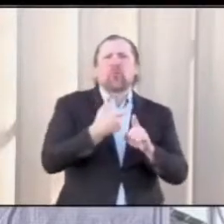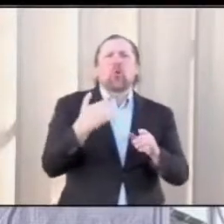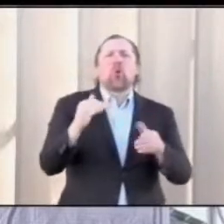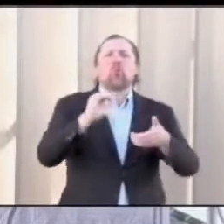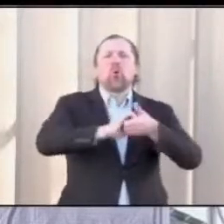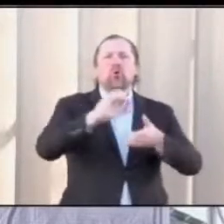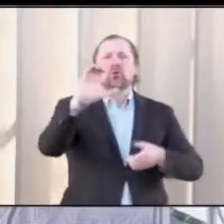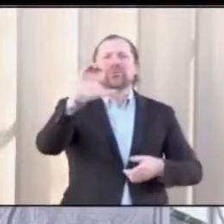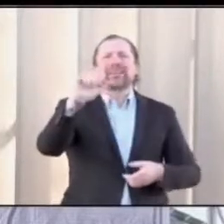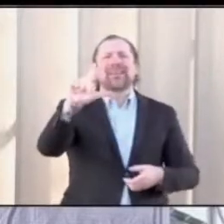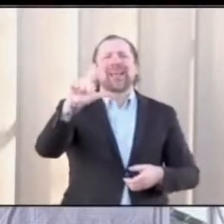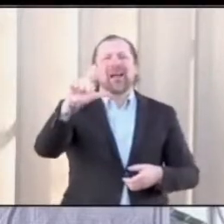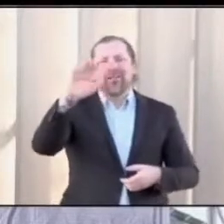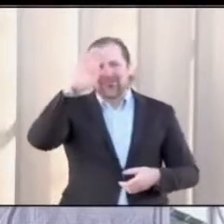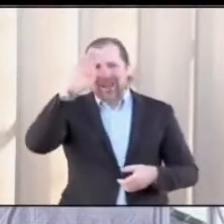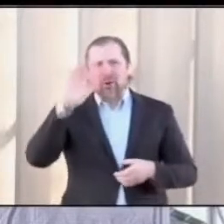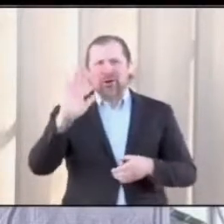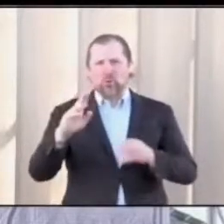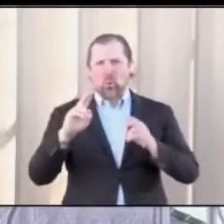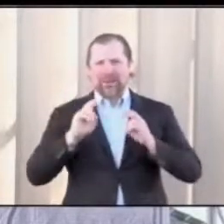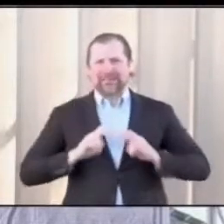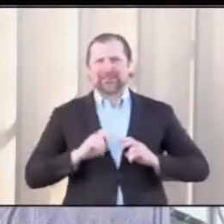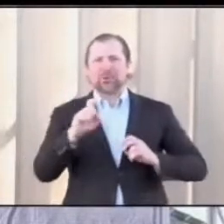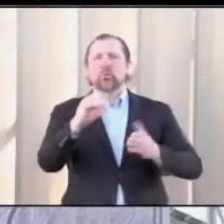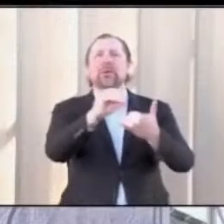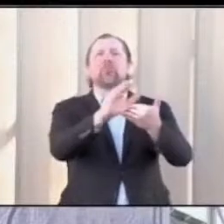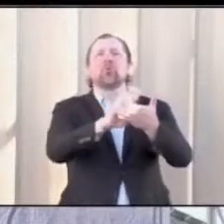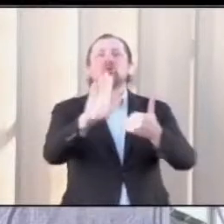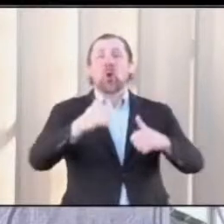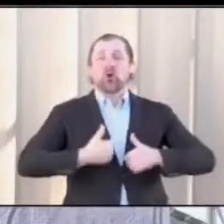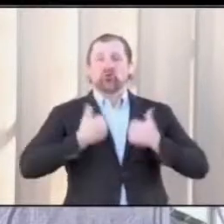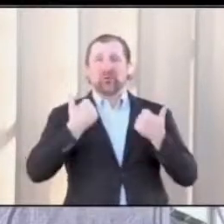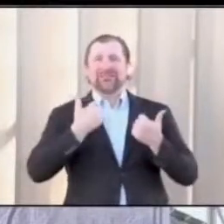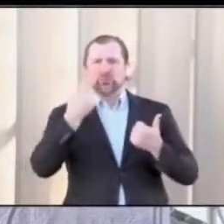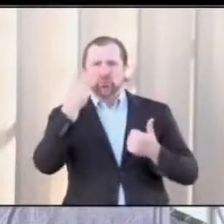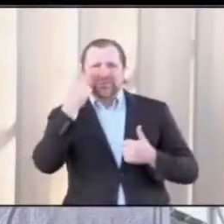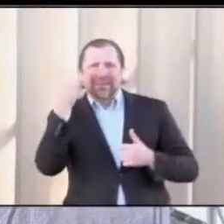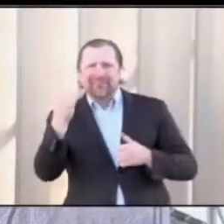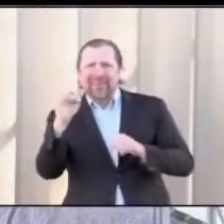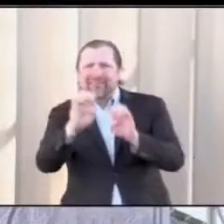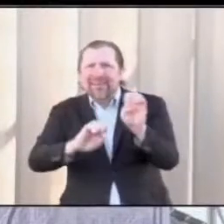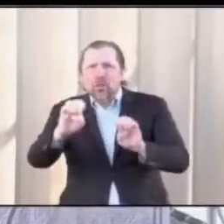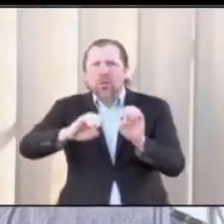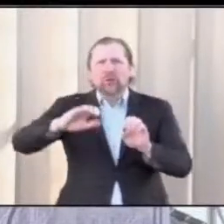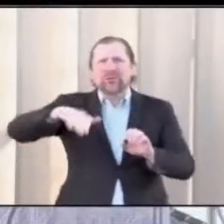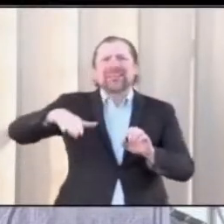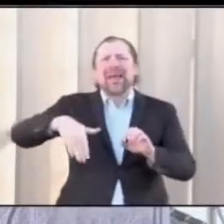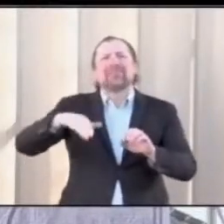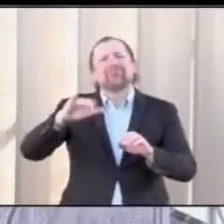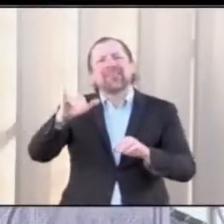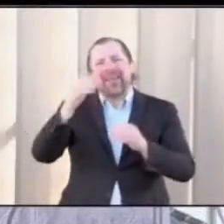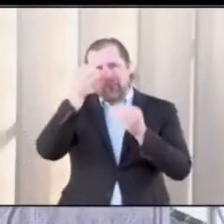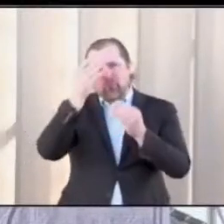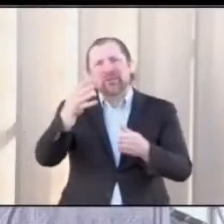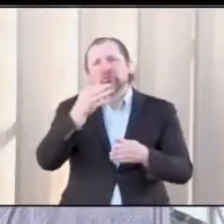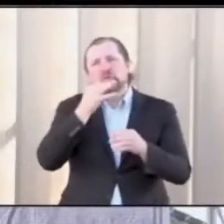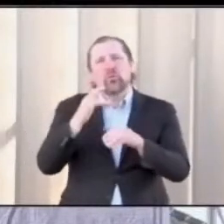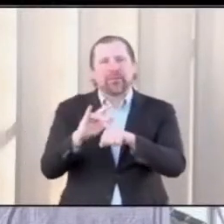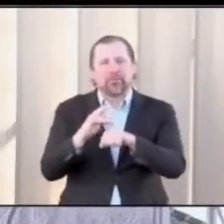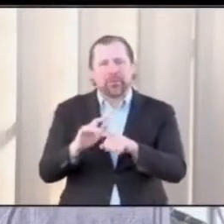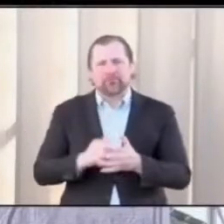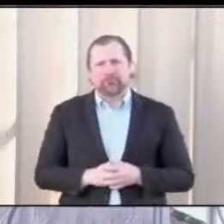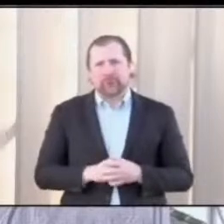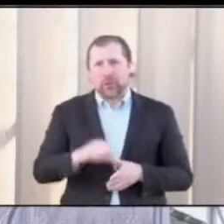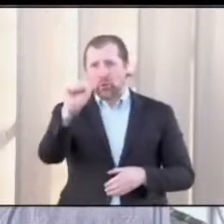their assessments. By entering your address, you can see if your property has been evaluated and access available information.